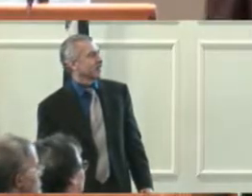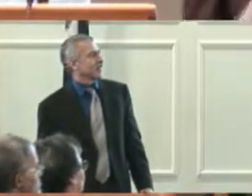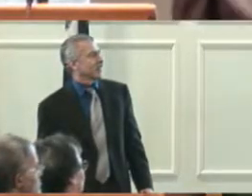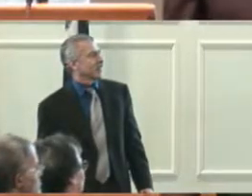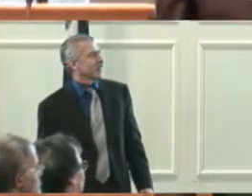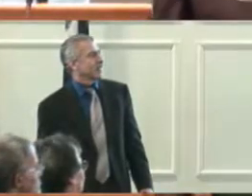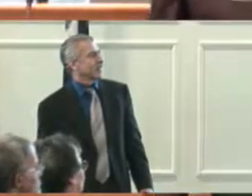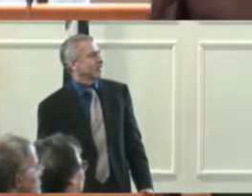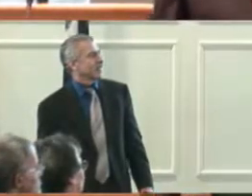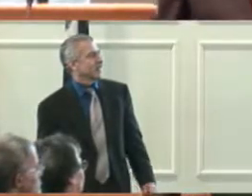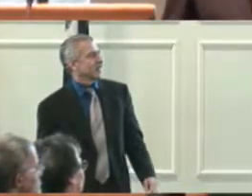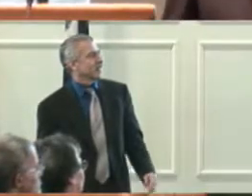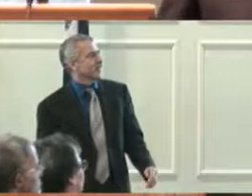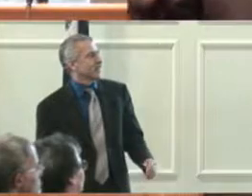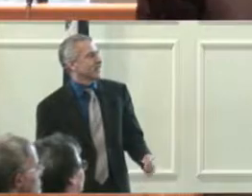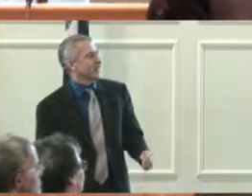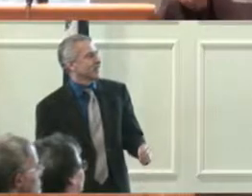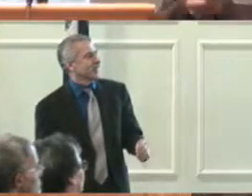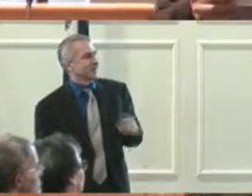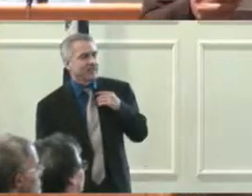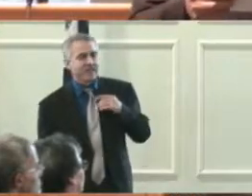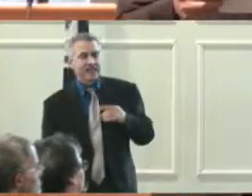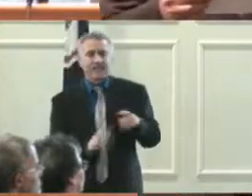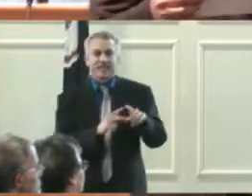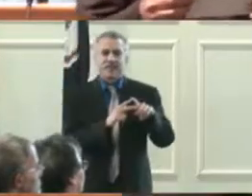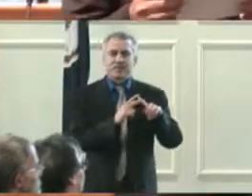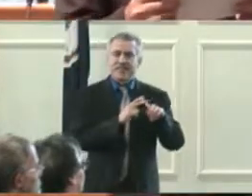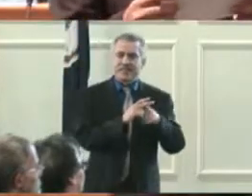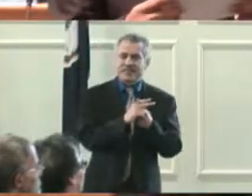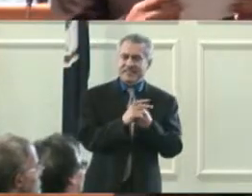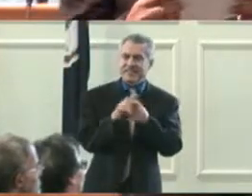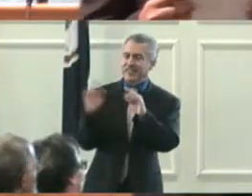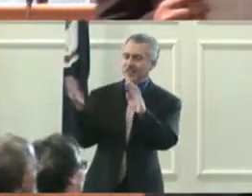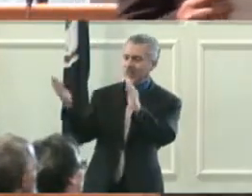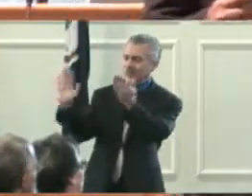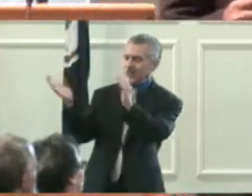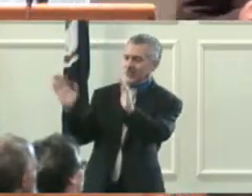then 508 marks the beginning of the